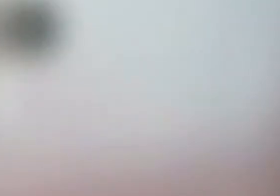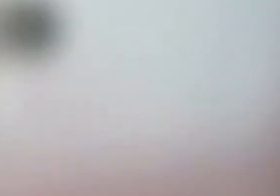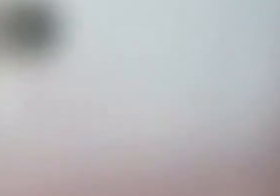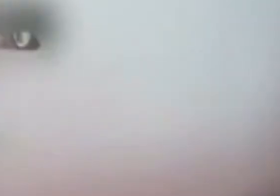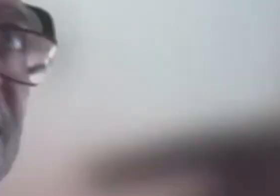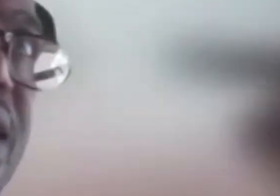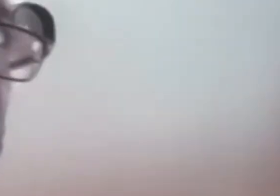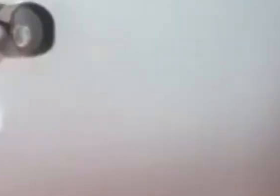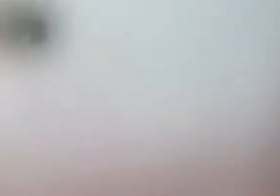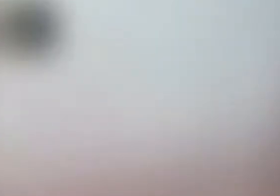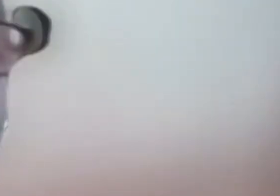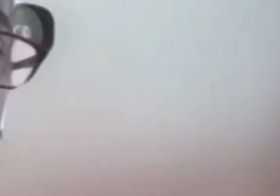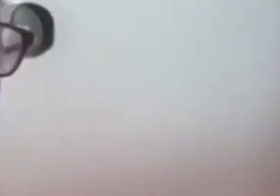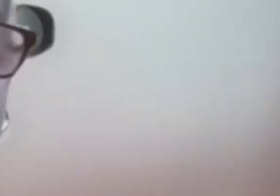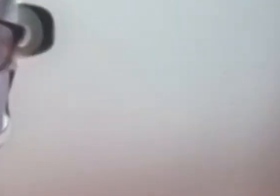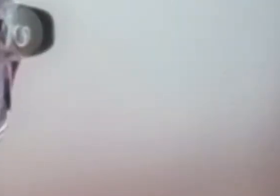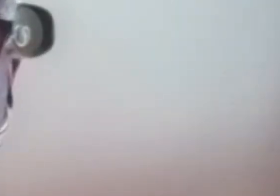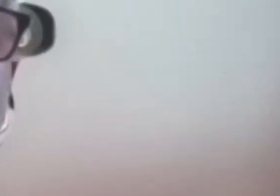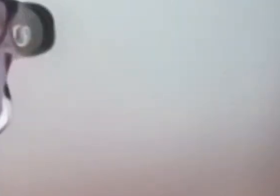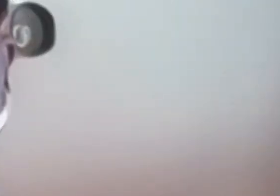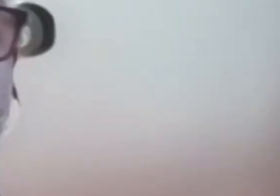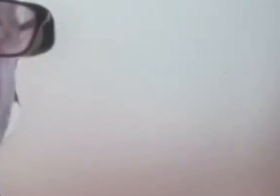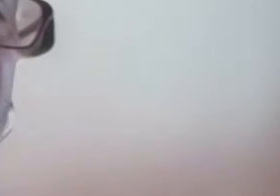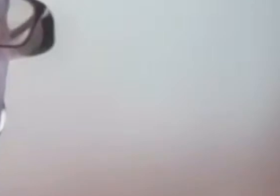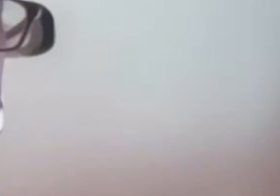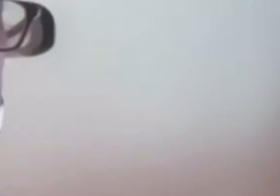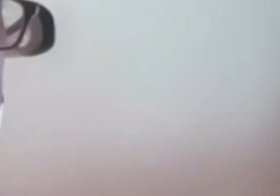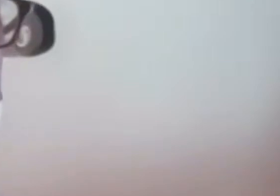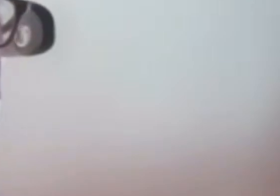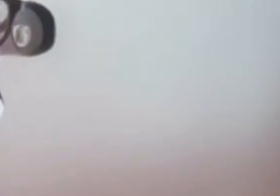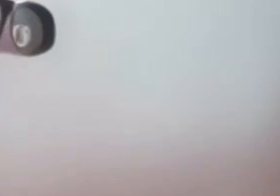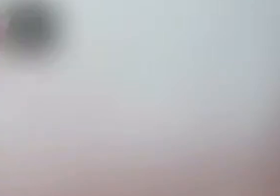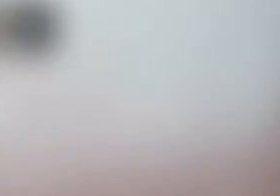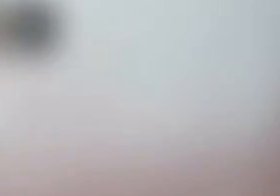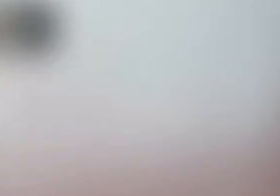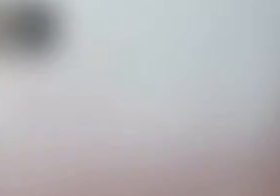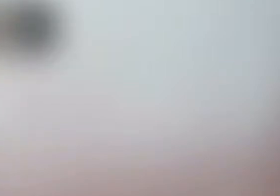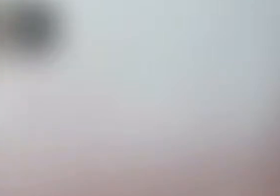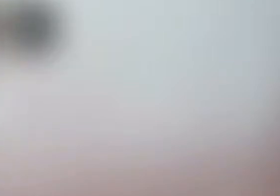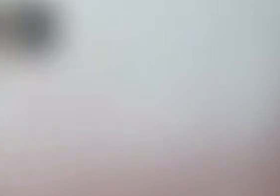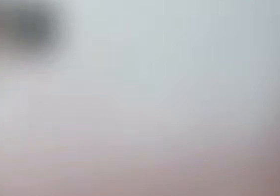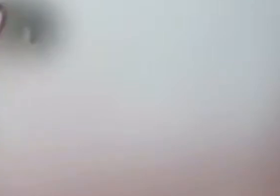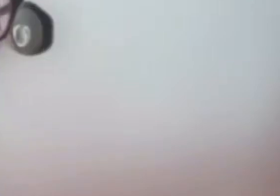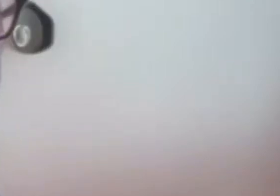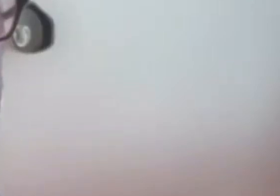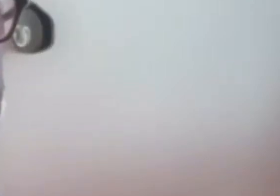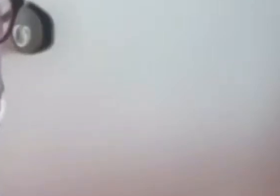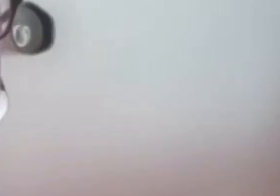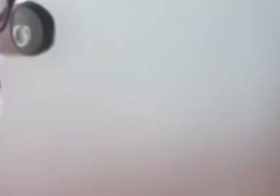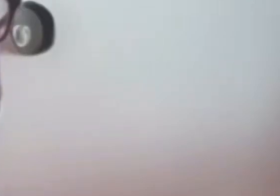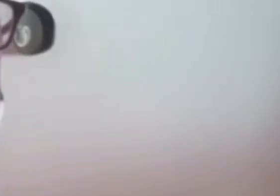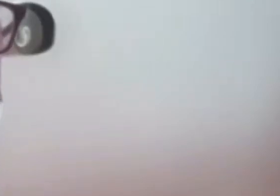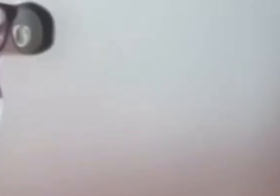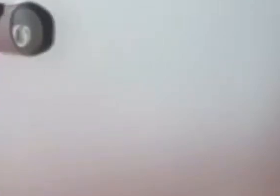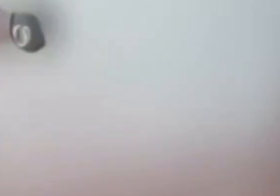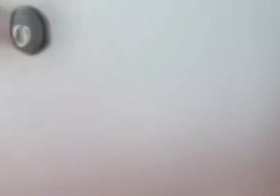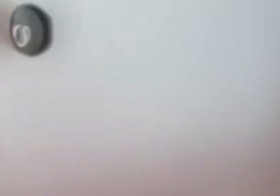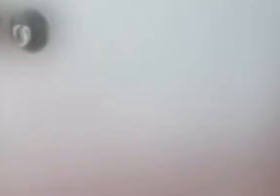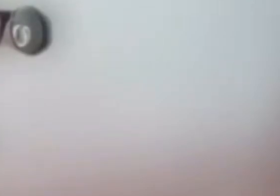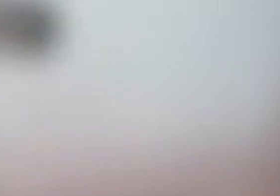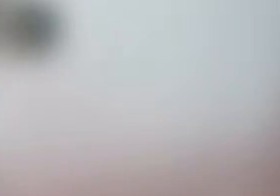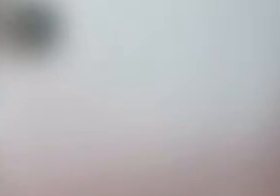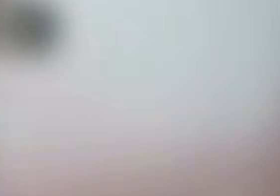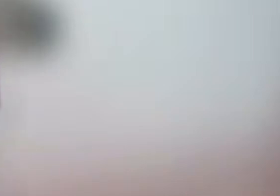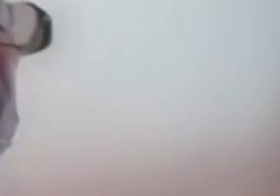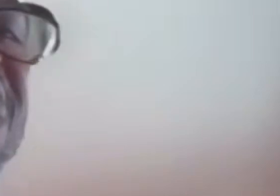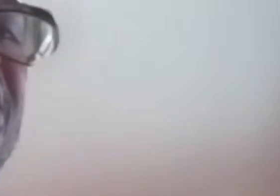and if there are other people who may be exposed, and to be able to follow up in terms of some of that contact tracing. And